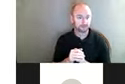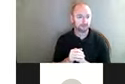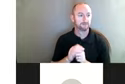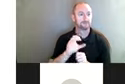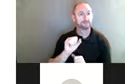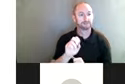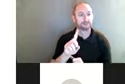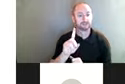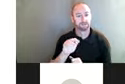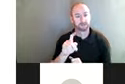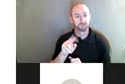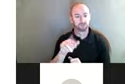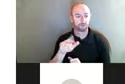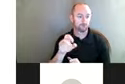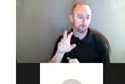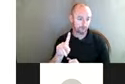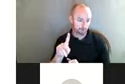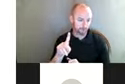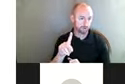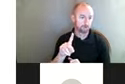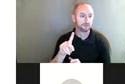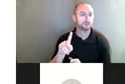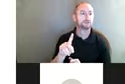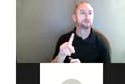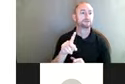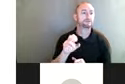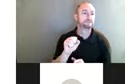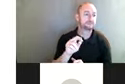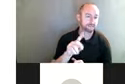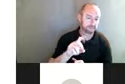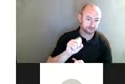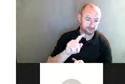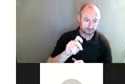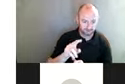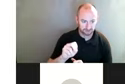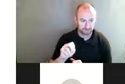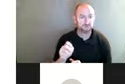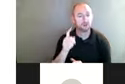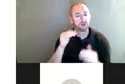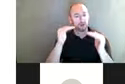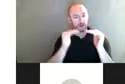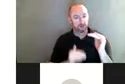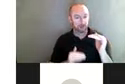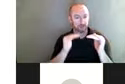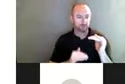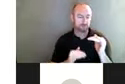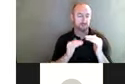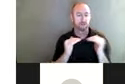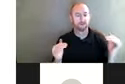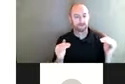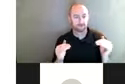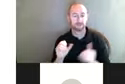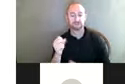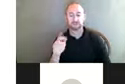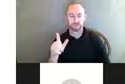rocks, sufficient deposits and sandstones and siltstones have noticeably lower levels than carbonates. Shales,